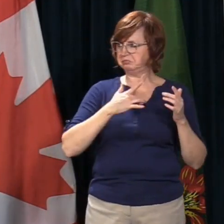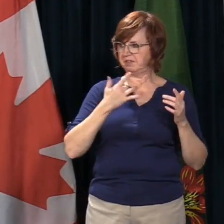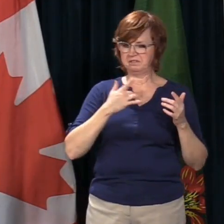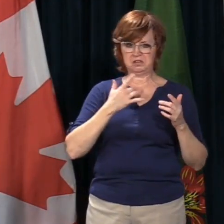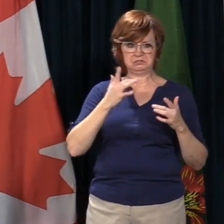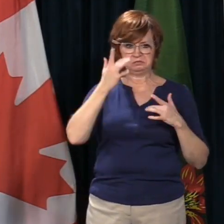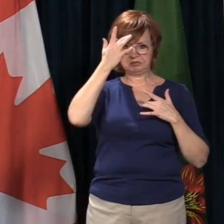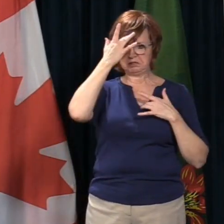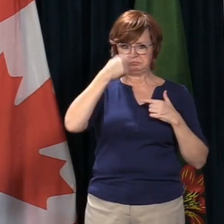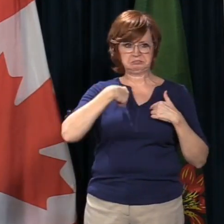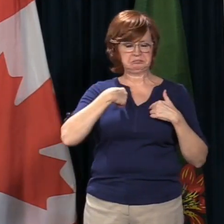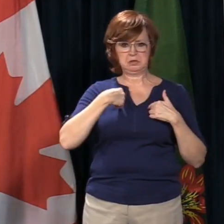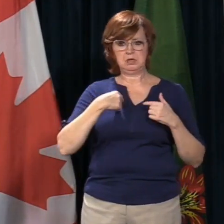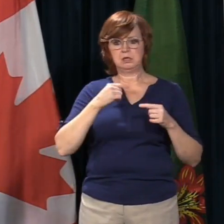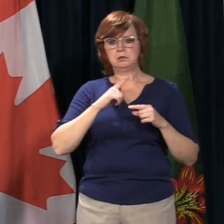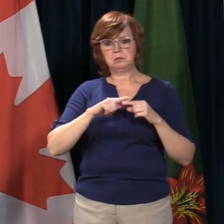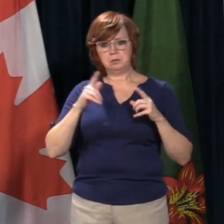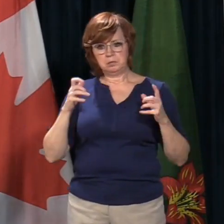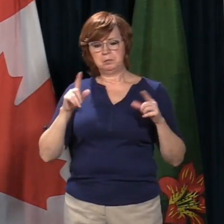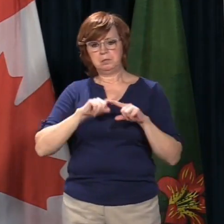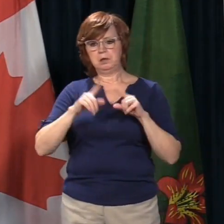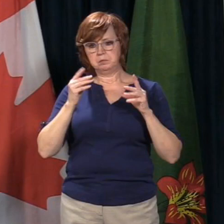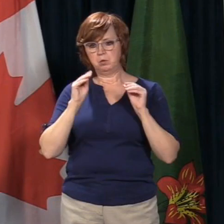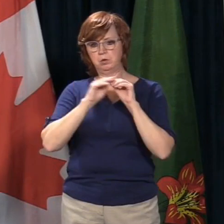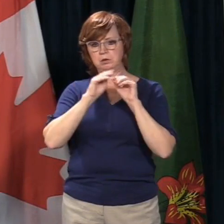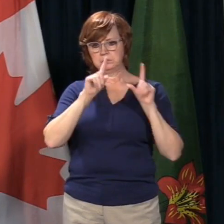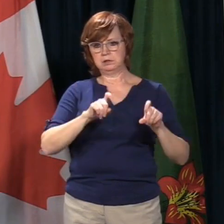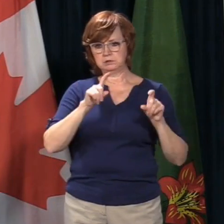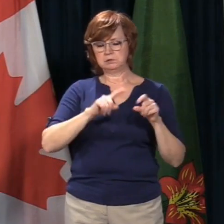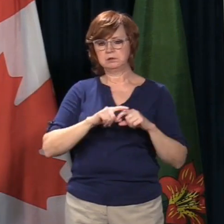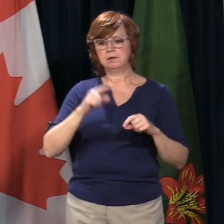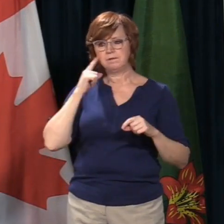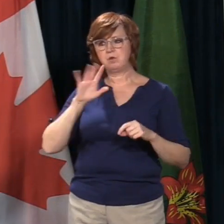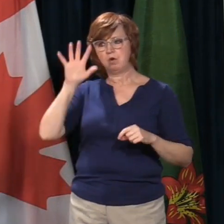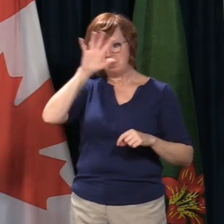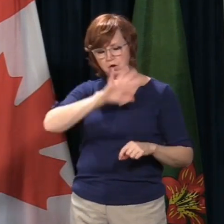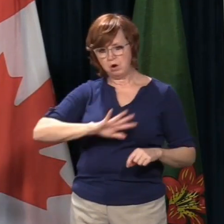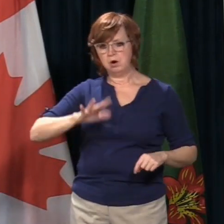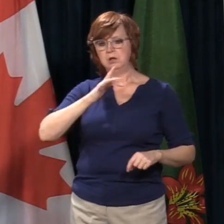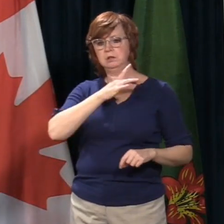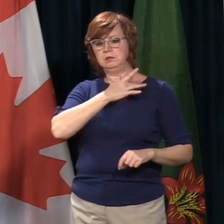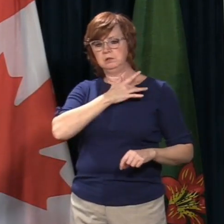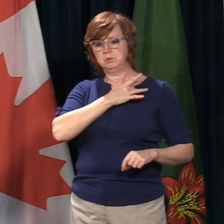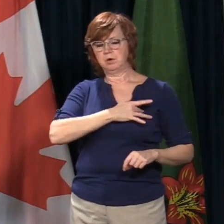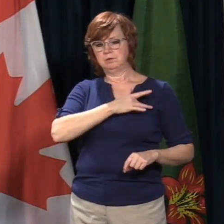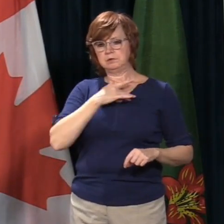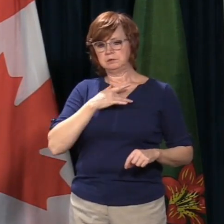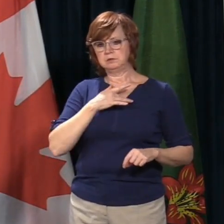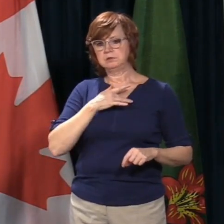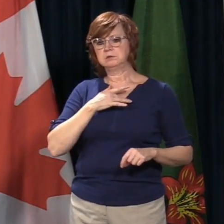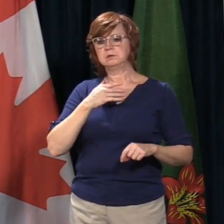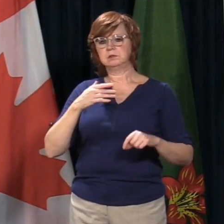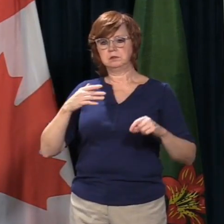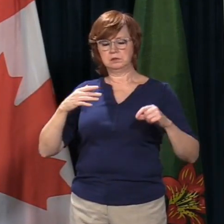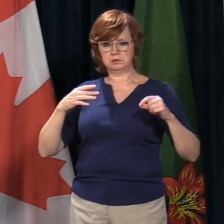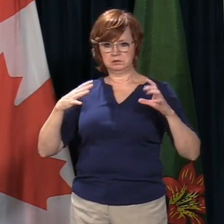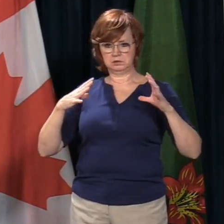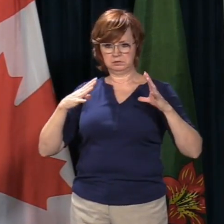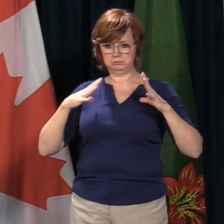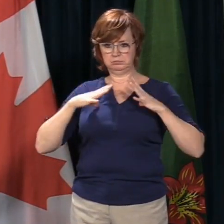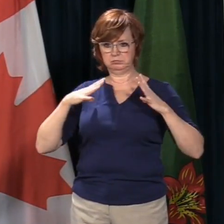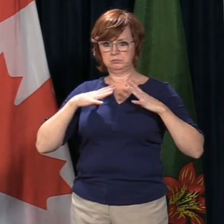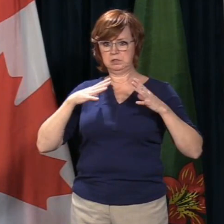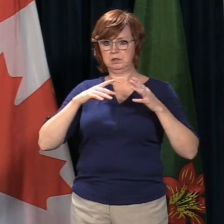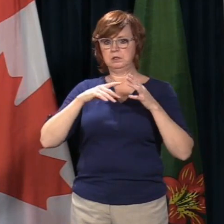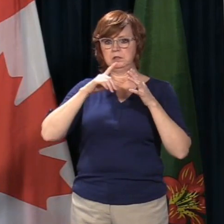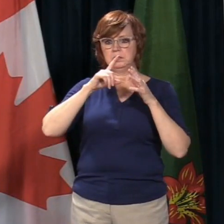opportunities to be promoting the testing sites that are available and open to the people of Saskatchewan, and encourage people to get tested through a referral